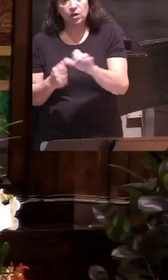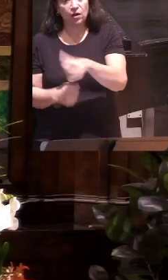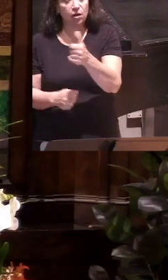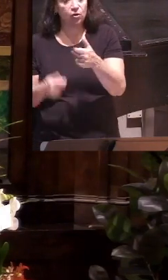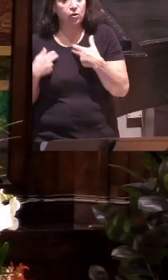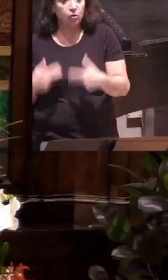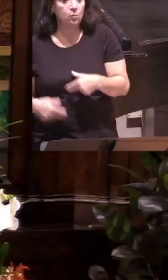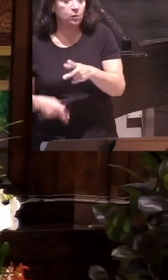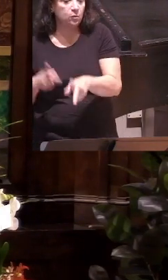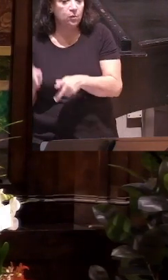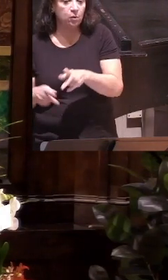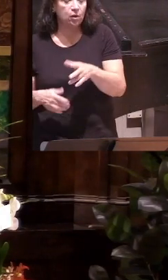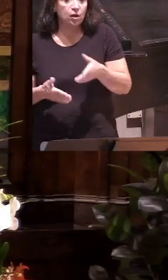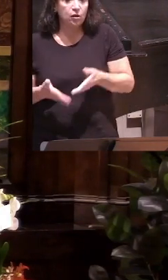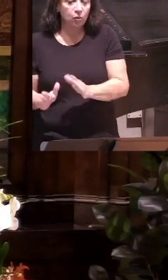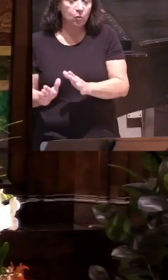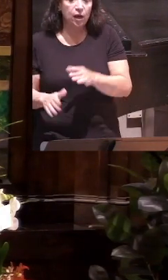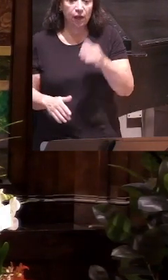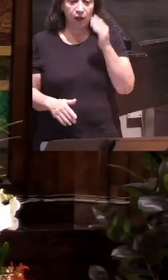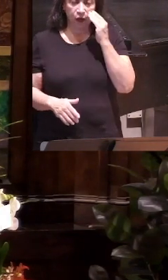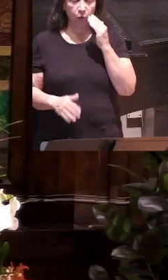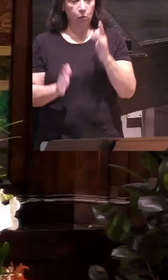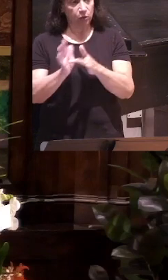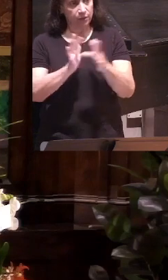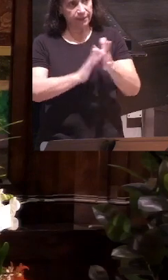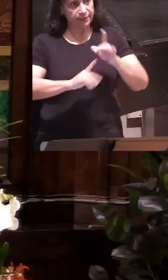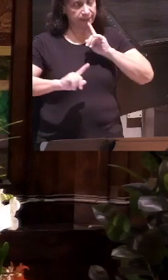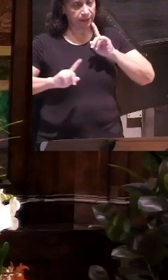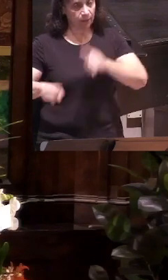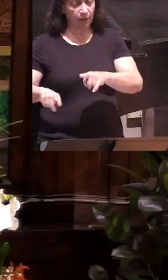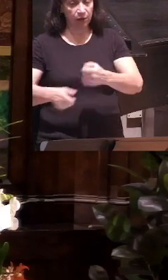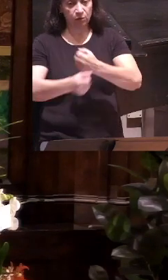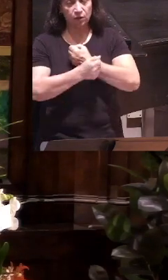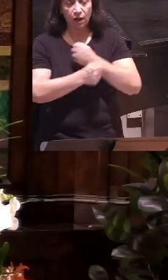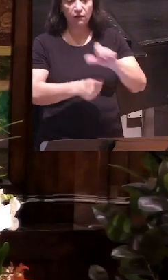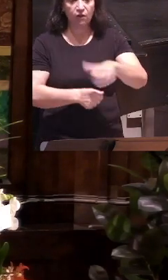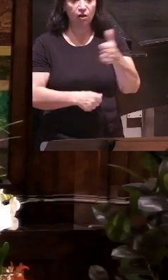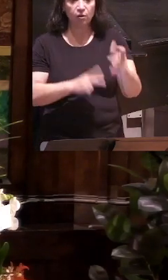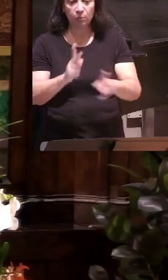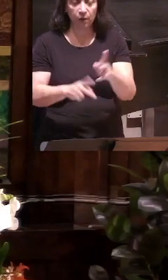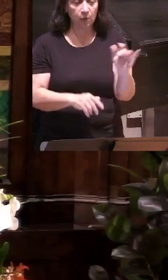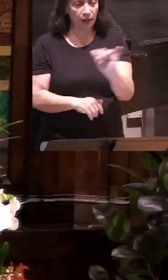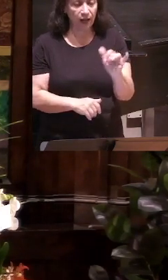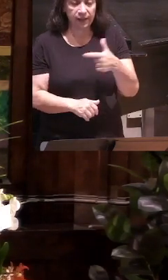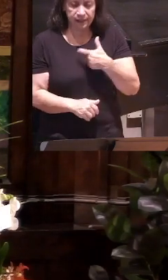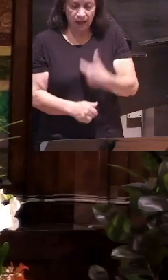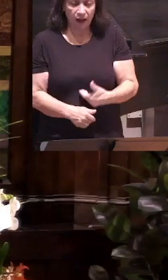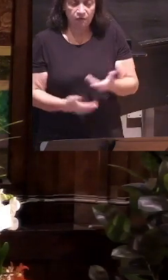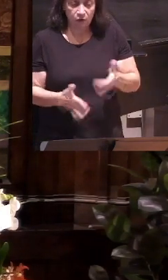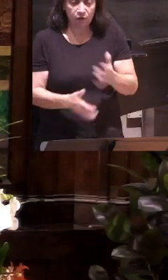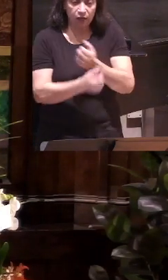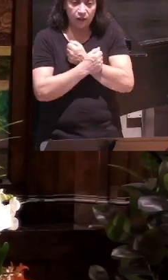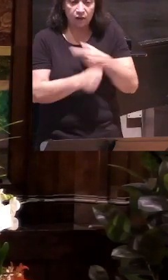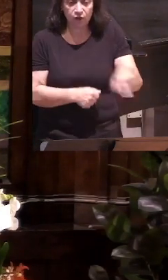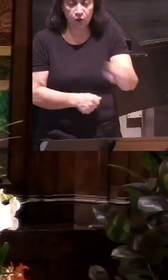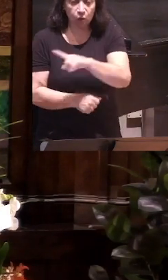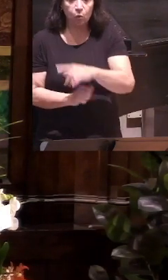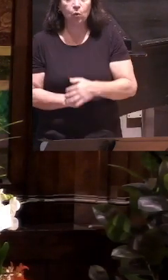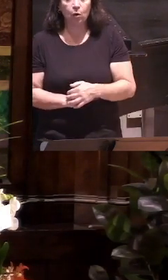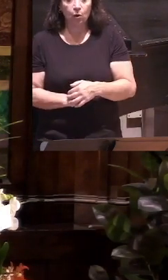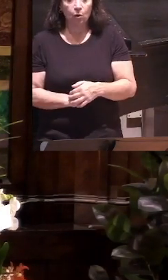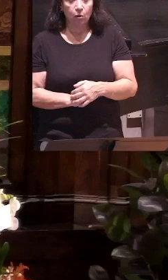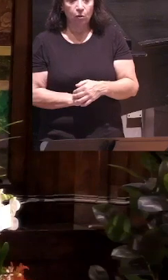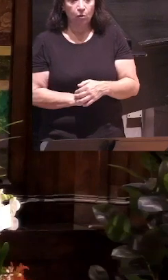human beings in the way he knew Jesus commanded, love others as I have loved you. Or as